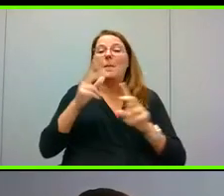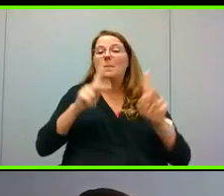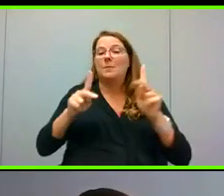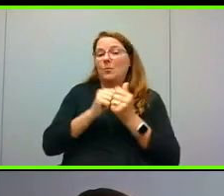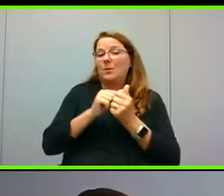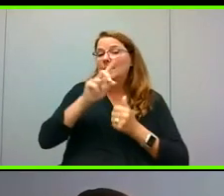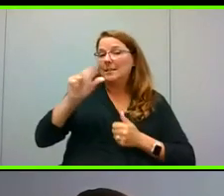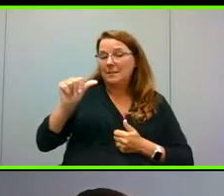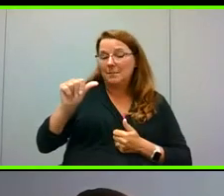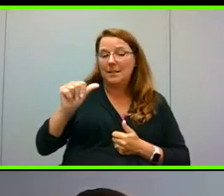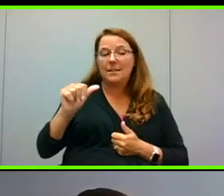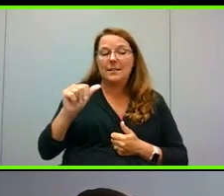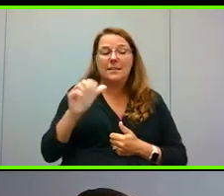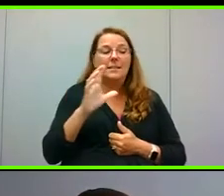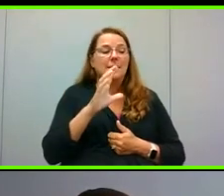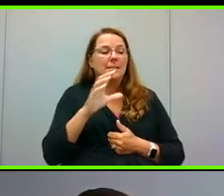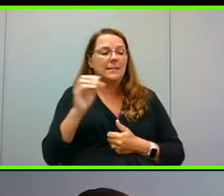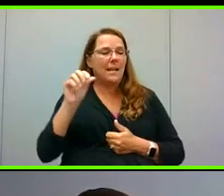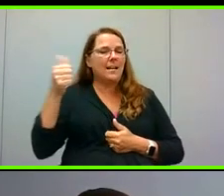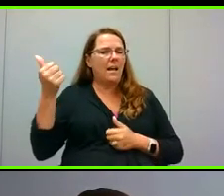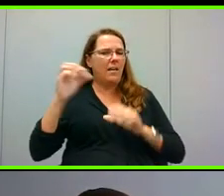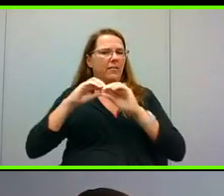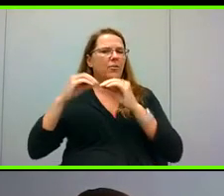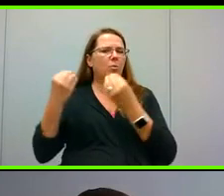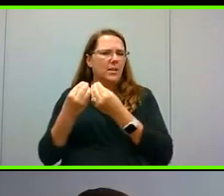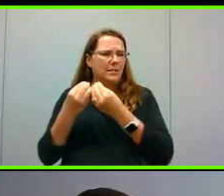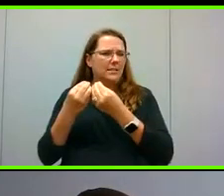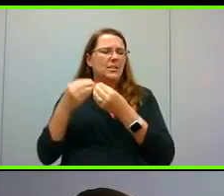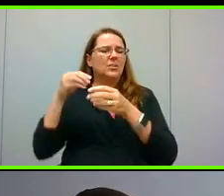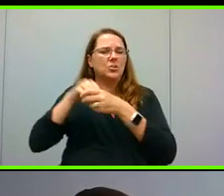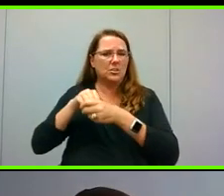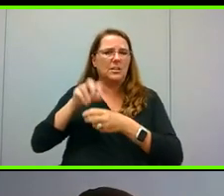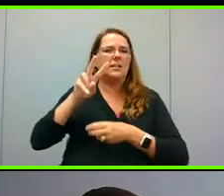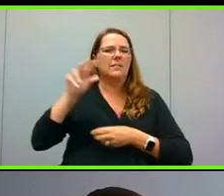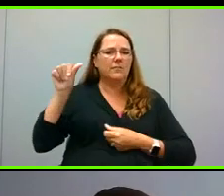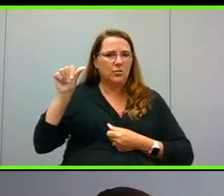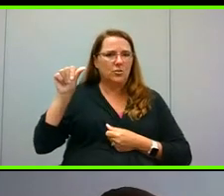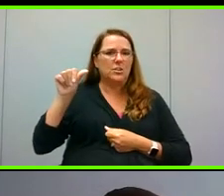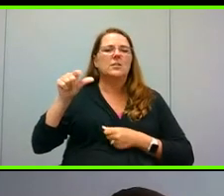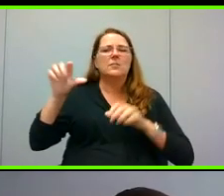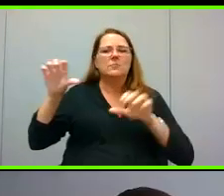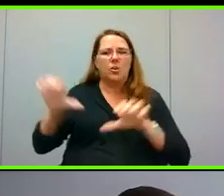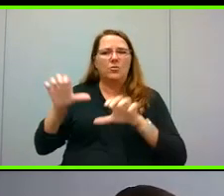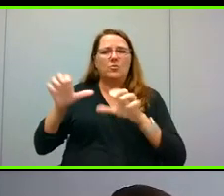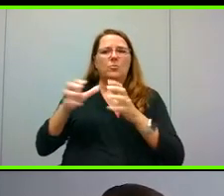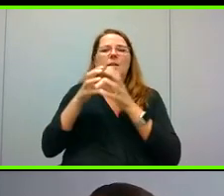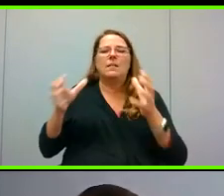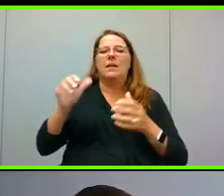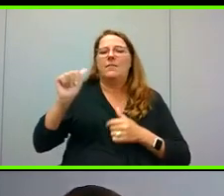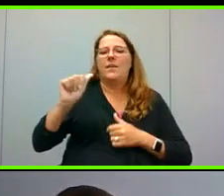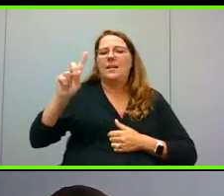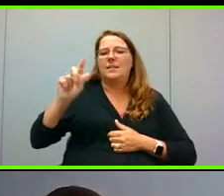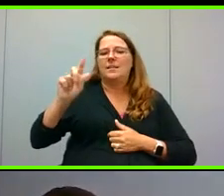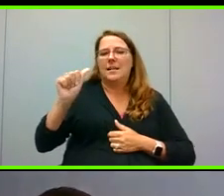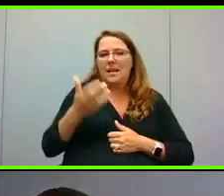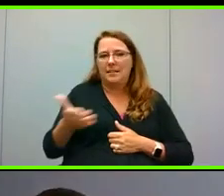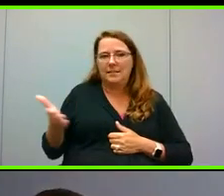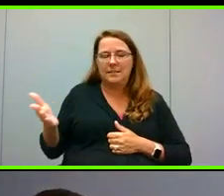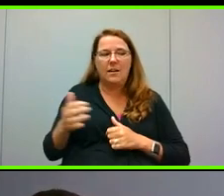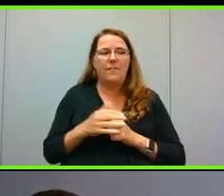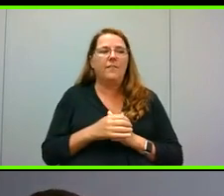and other organizations in Virginia, just doing a lot of ADA stuff. Sure, many of you